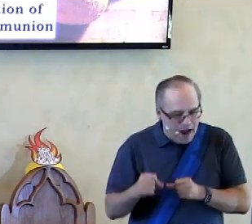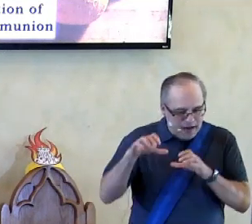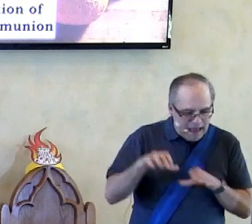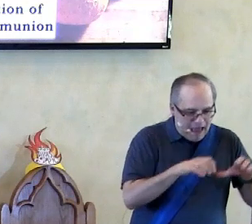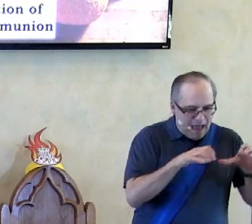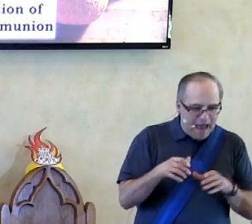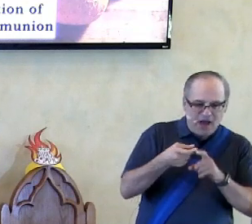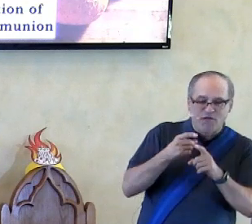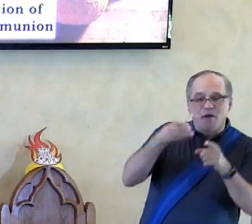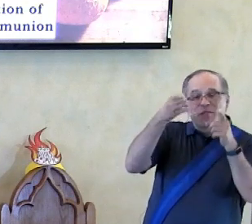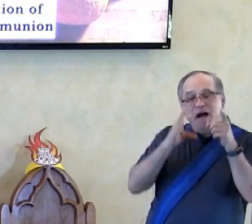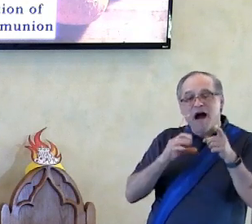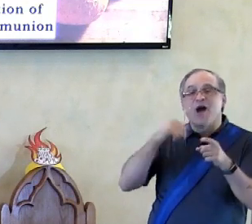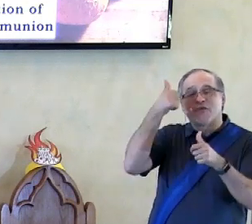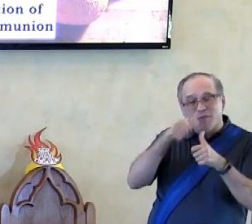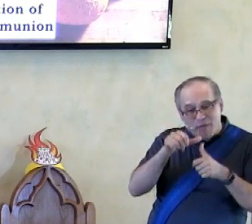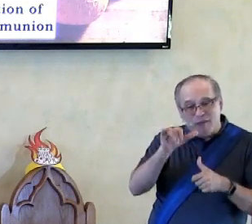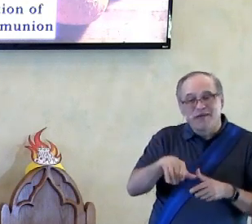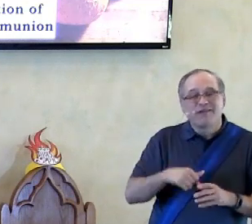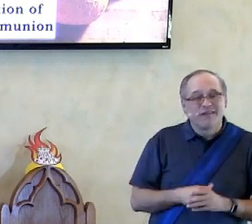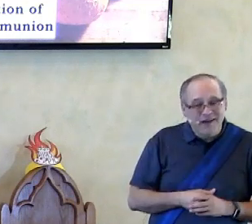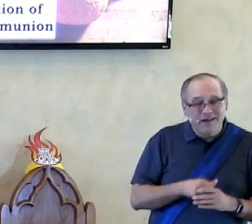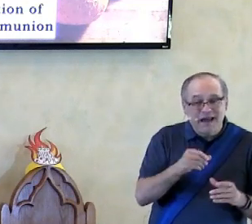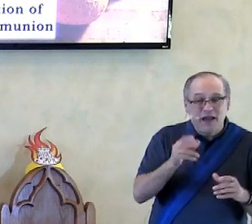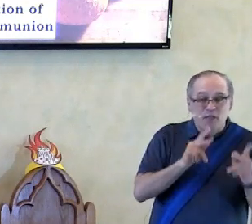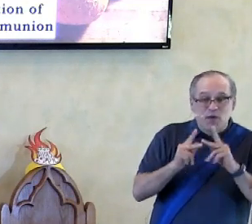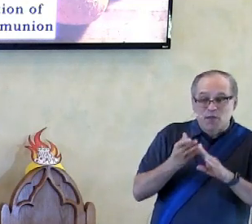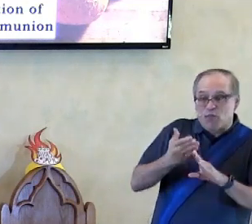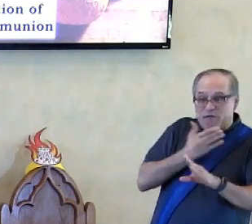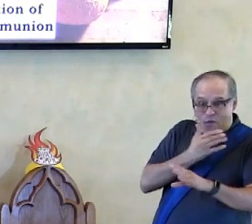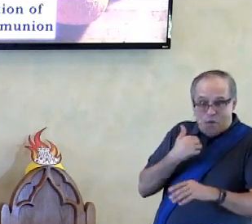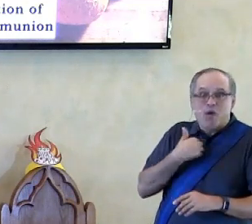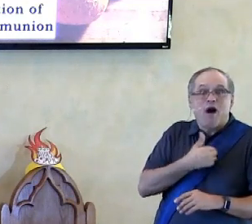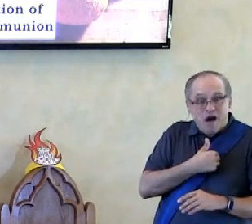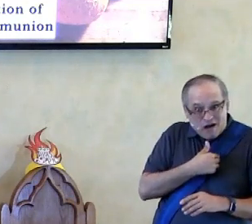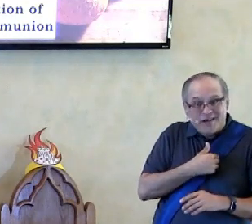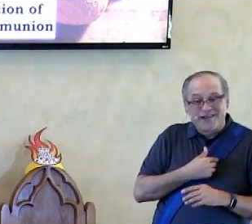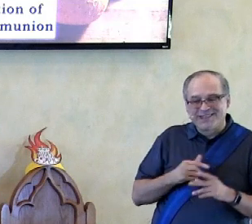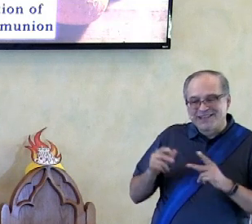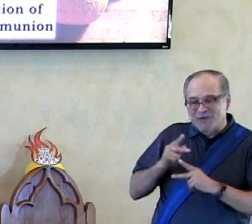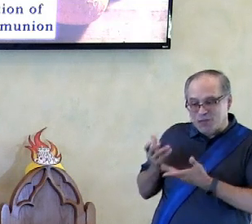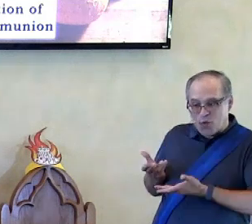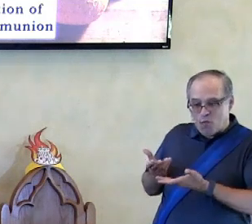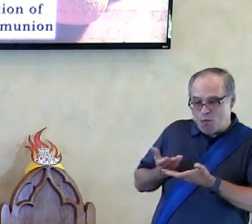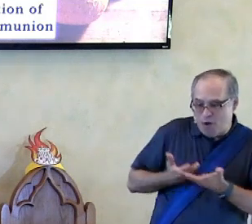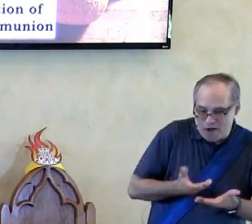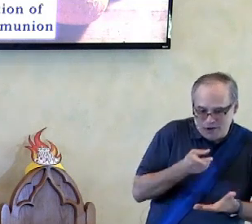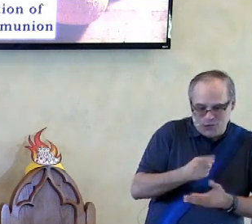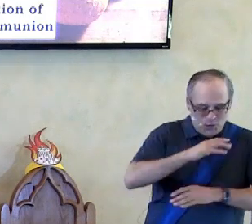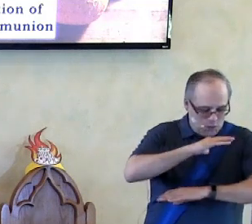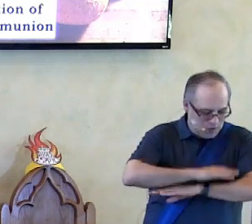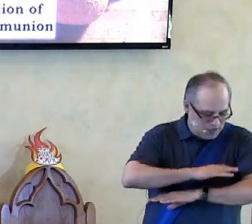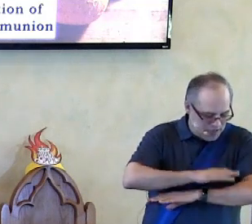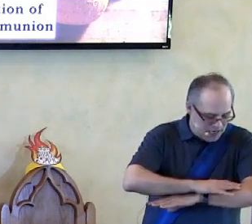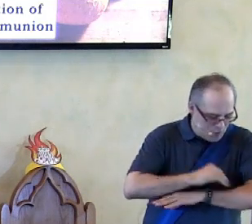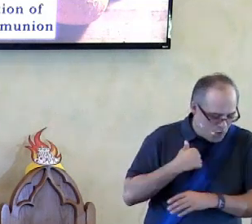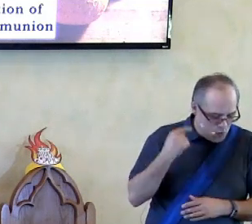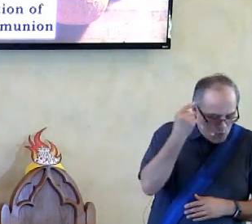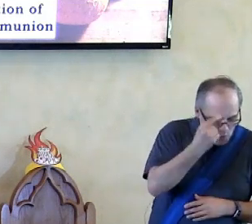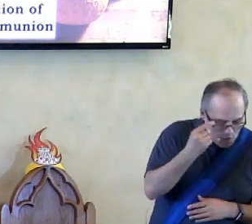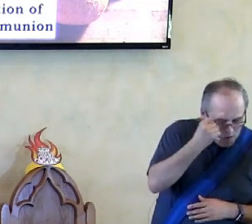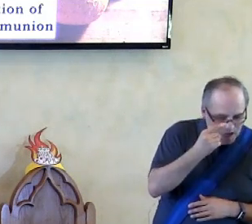We also remember all those who've gone before us, those who brought us to the table. We think about those